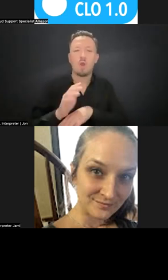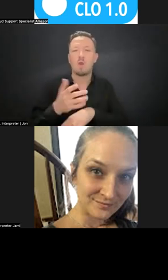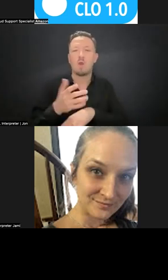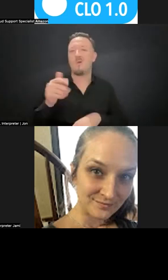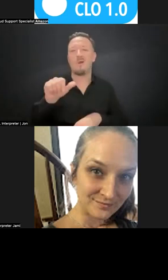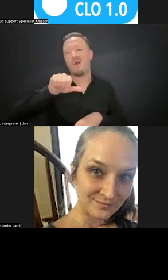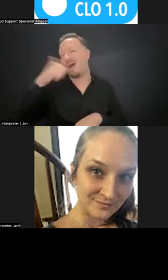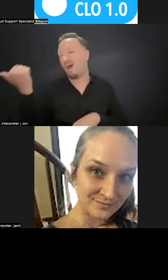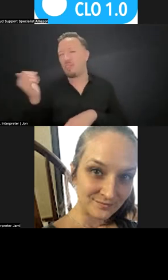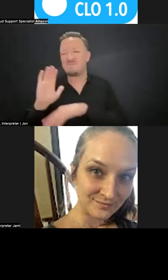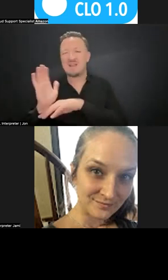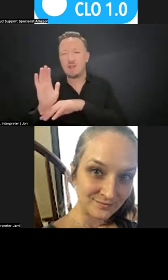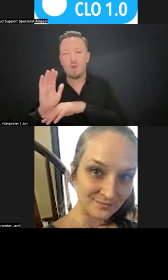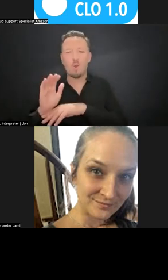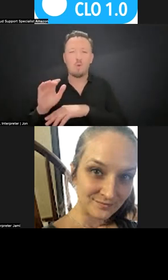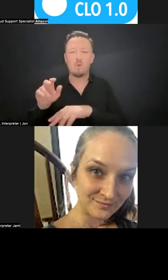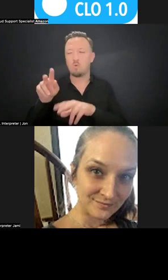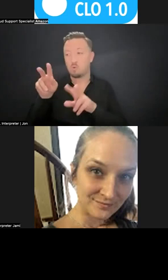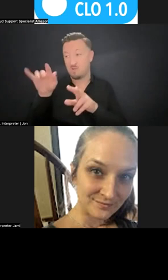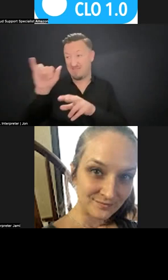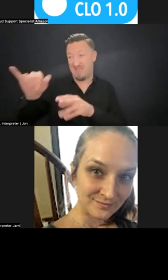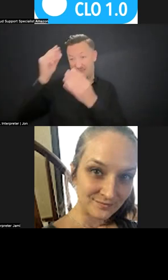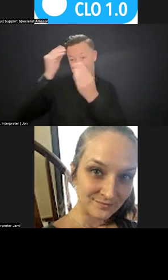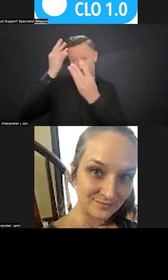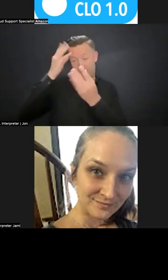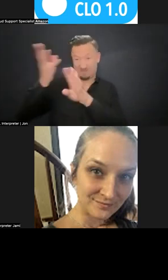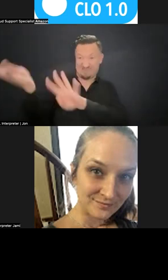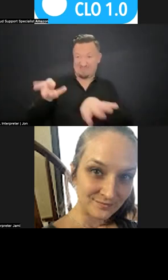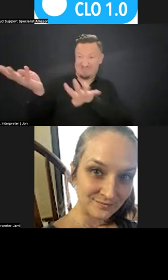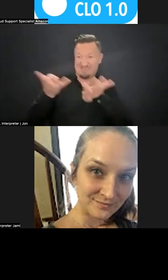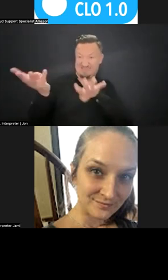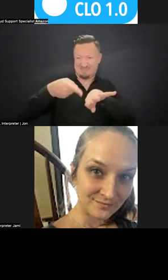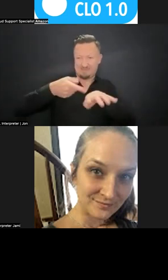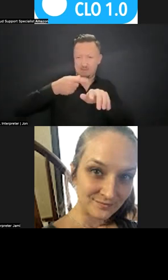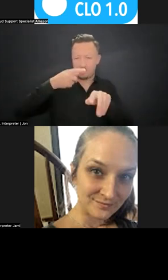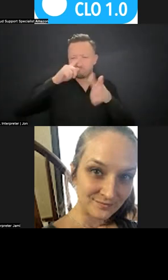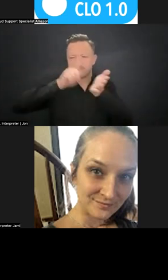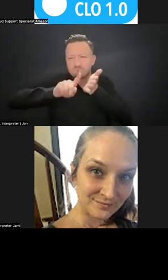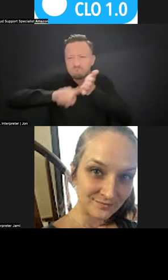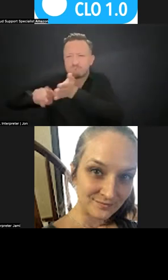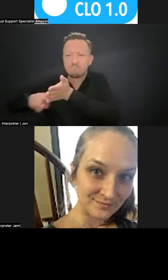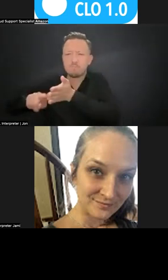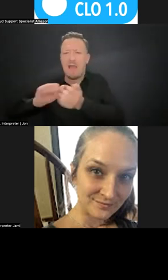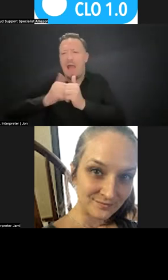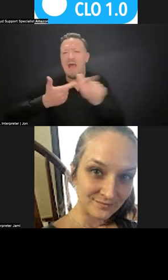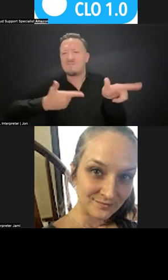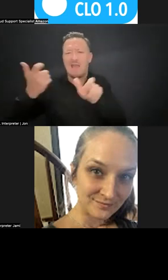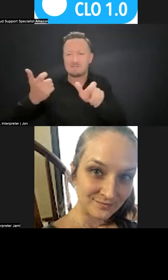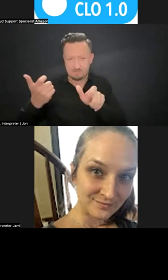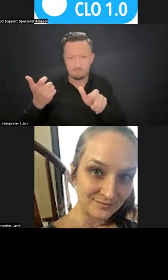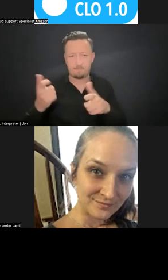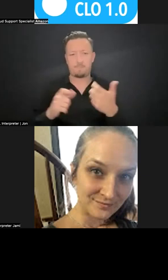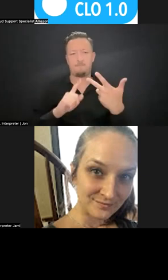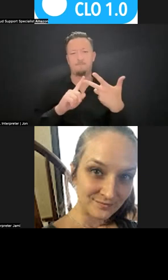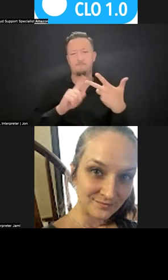video platform, and you want to track all of that information. It's coming very fast. So that's another characteristic. Third